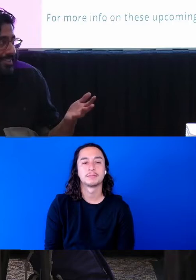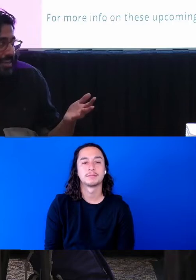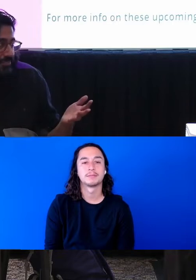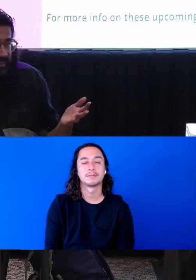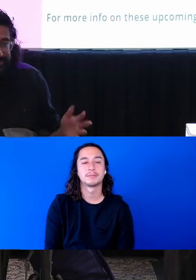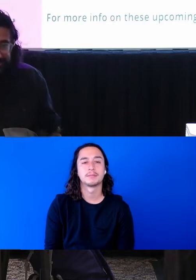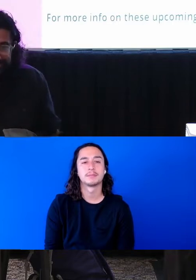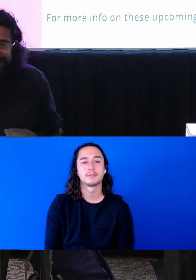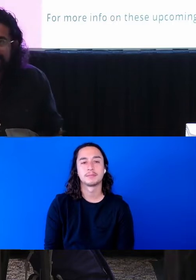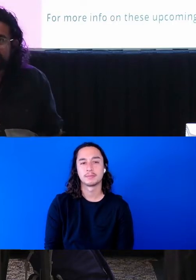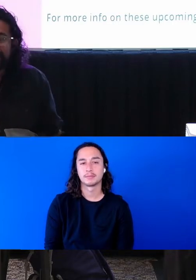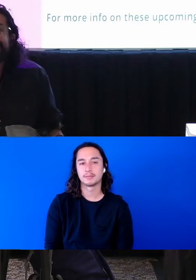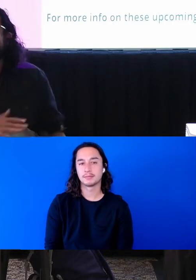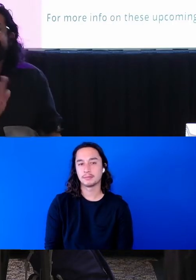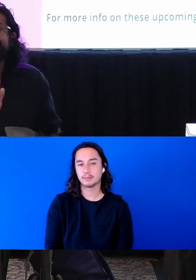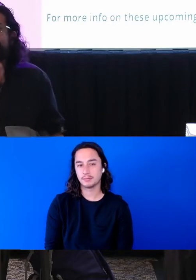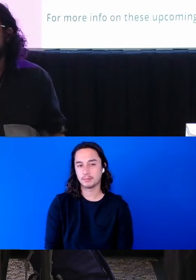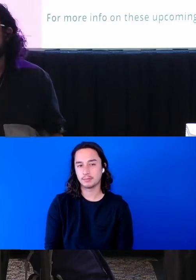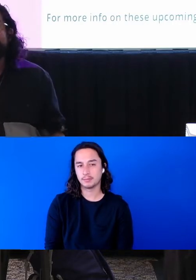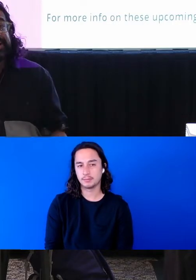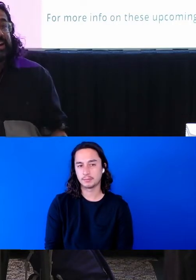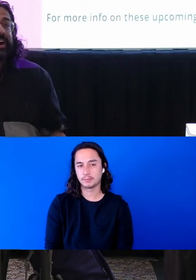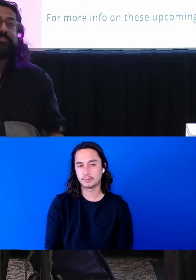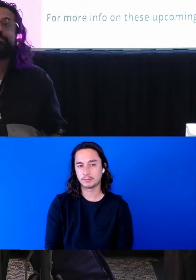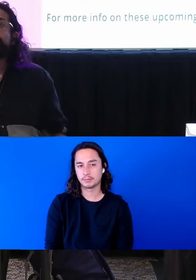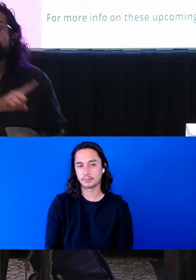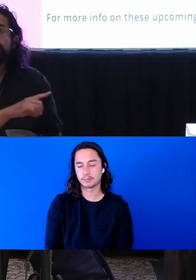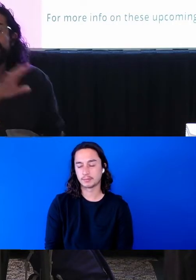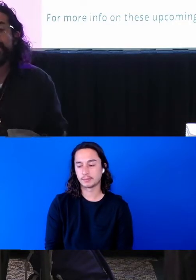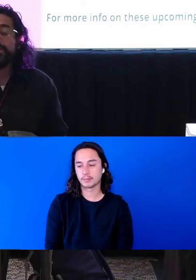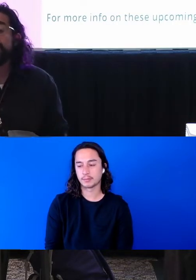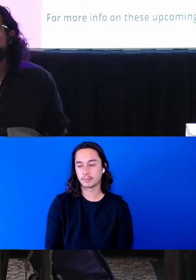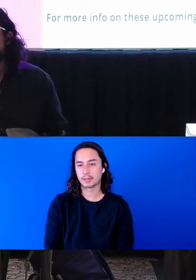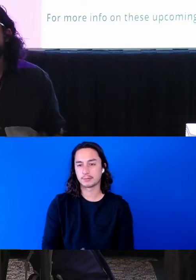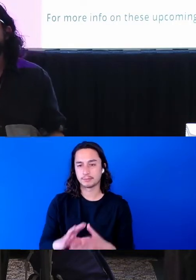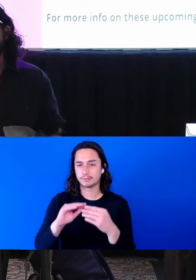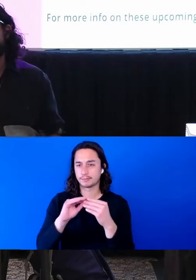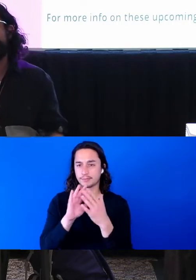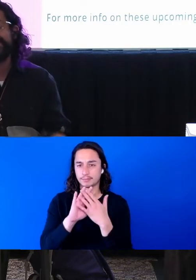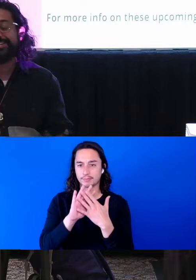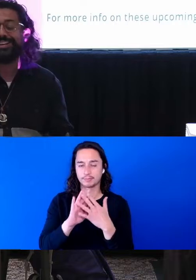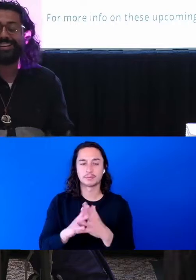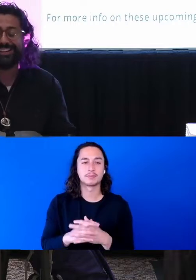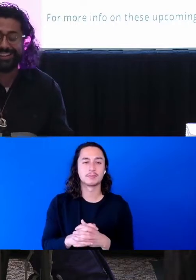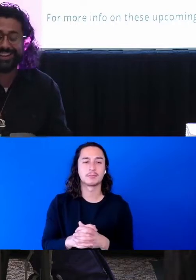I can't all just come from sitcoms, right? Like, that's not working. Right. And then